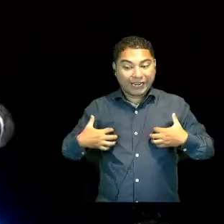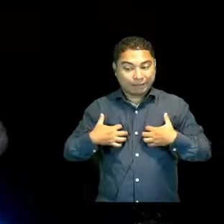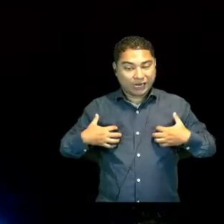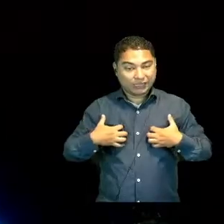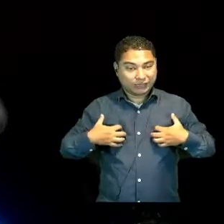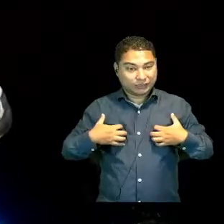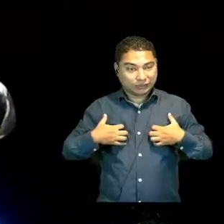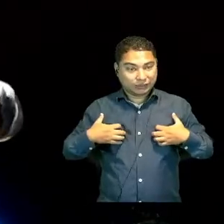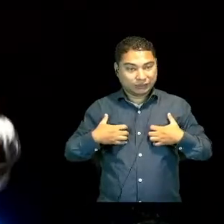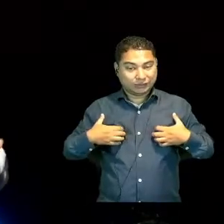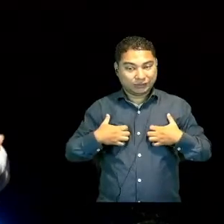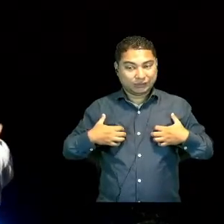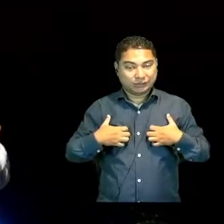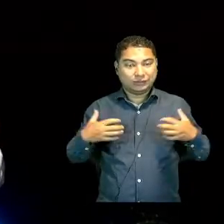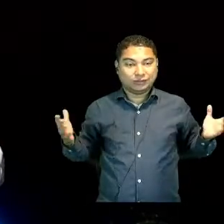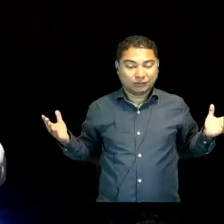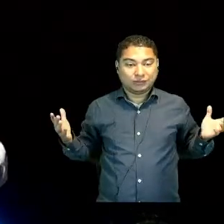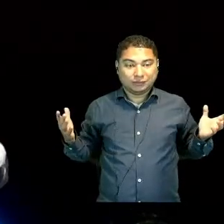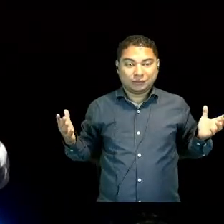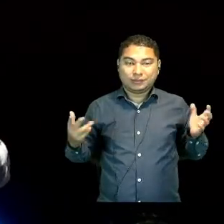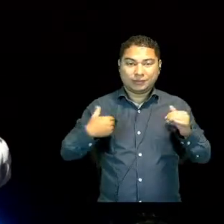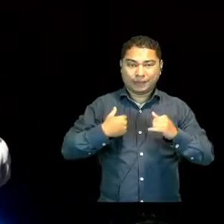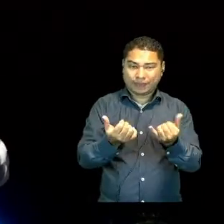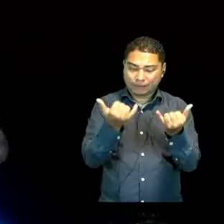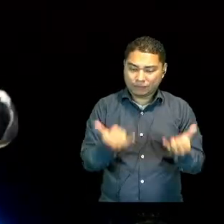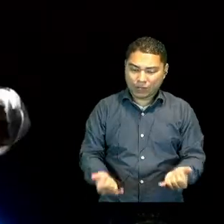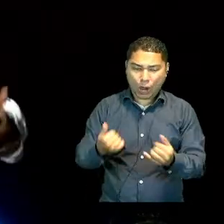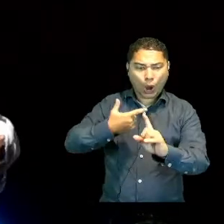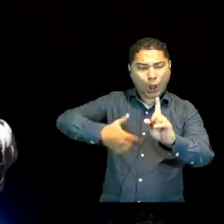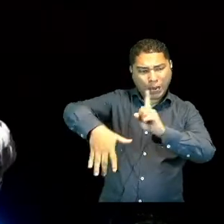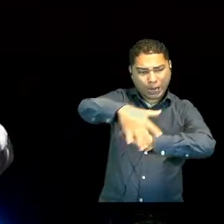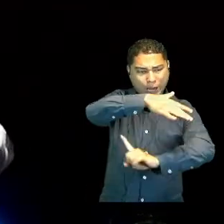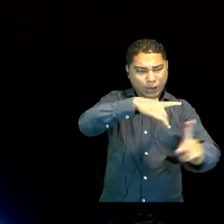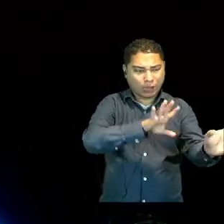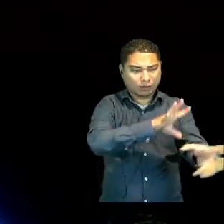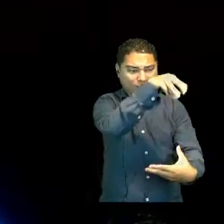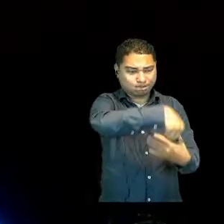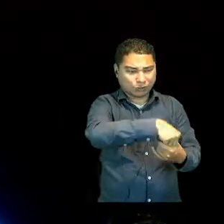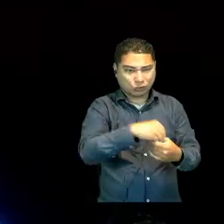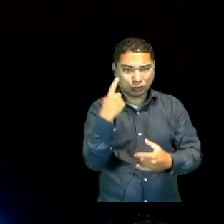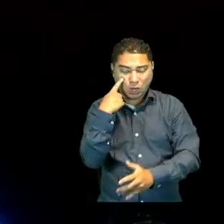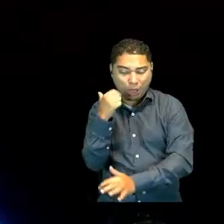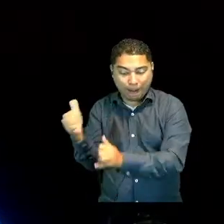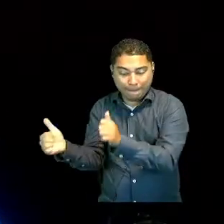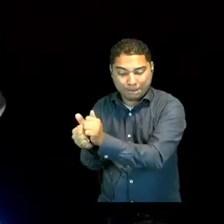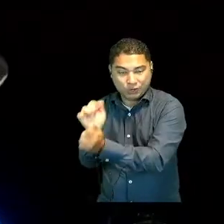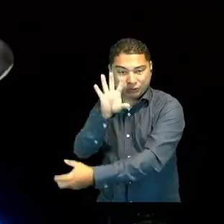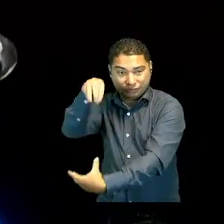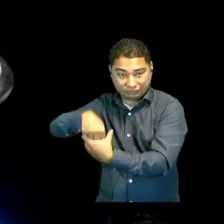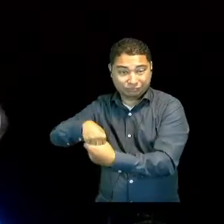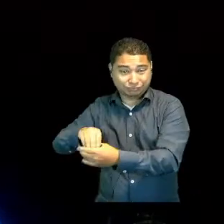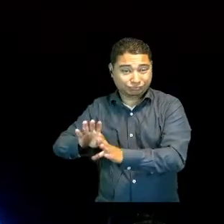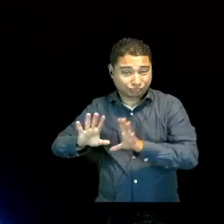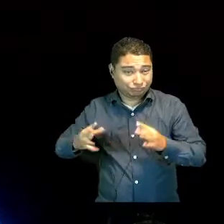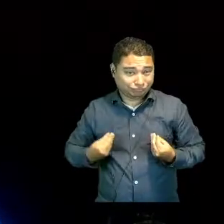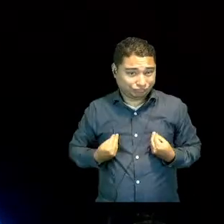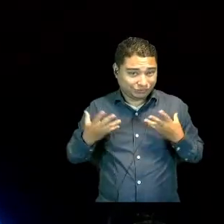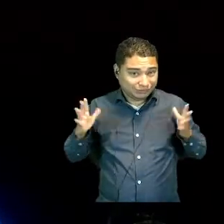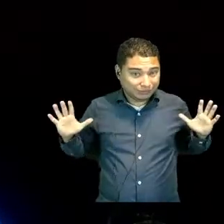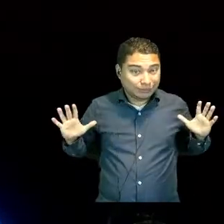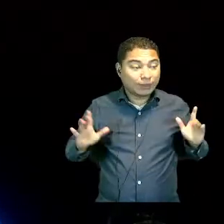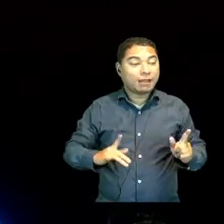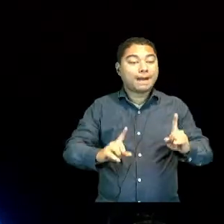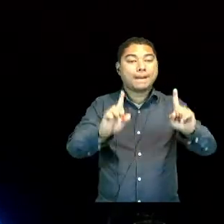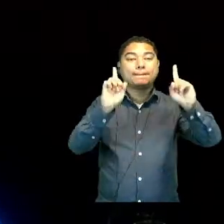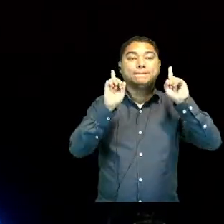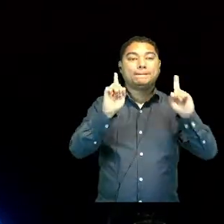because they're a part of our environment. We live together. But maybe I'll save that for another time.